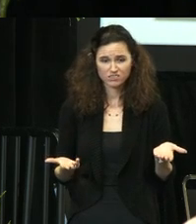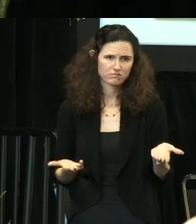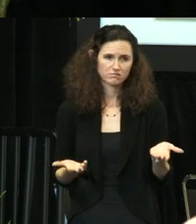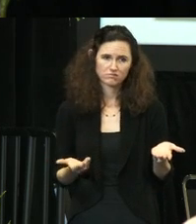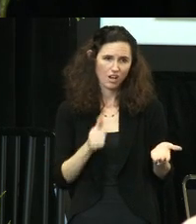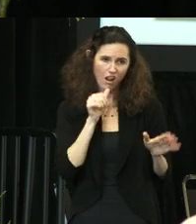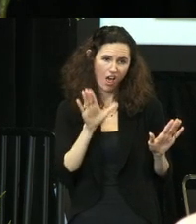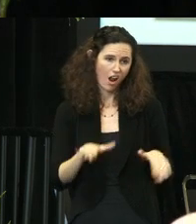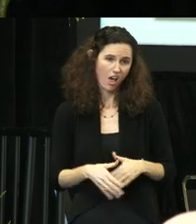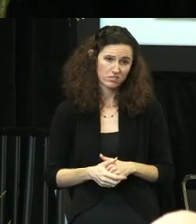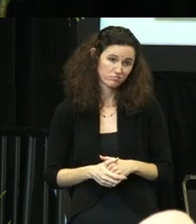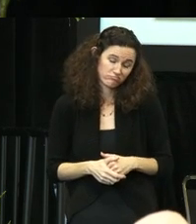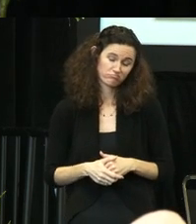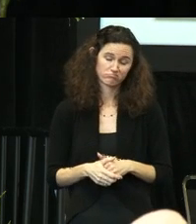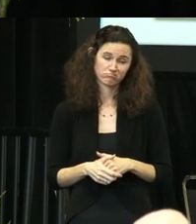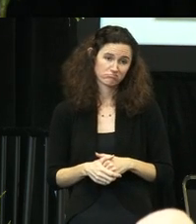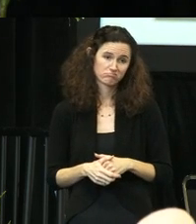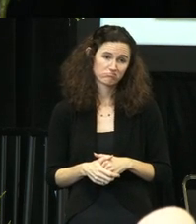not awesome.